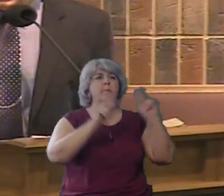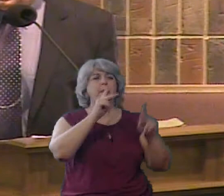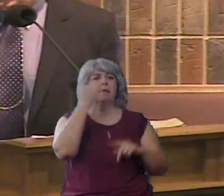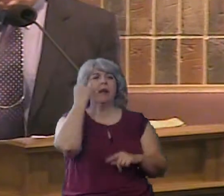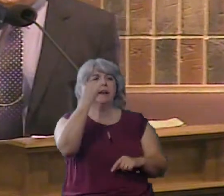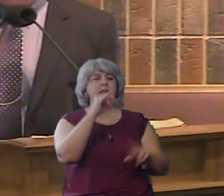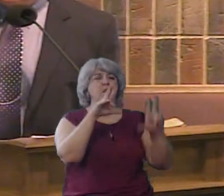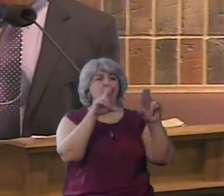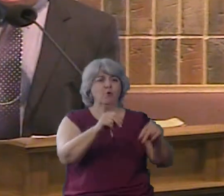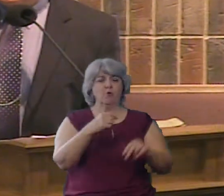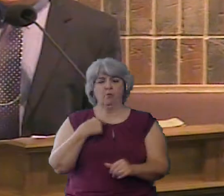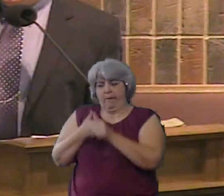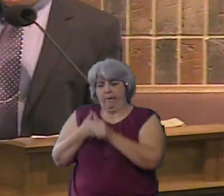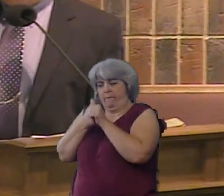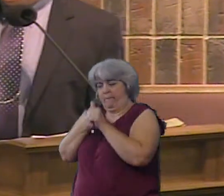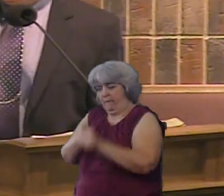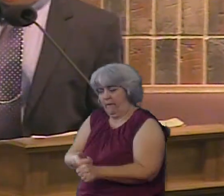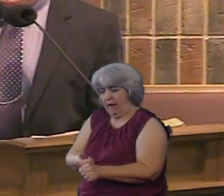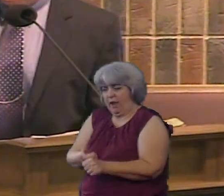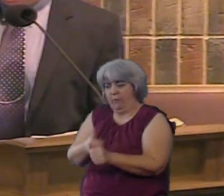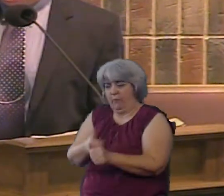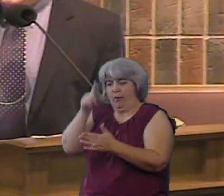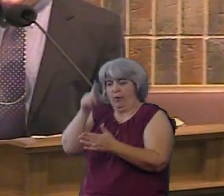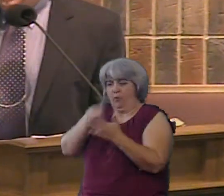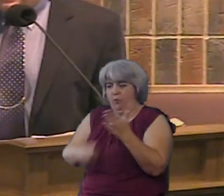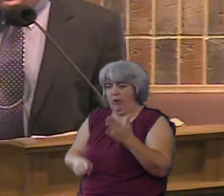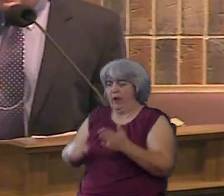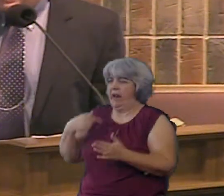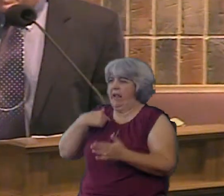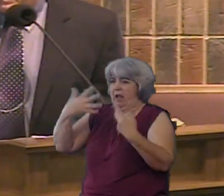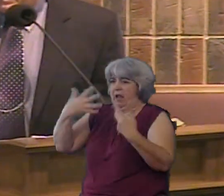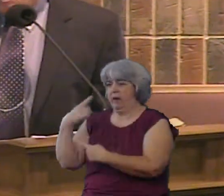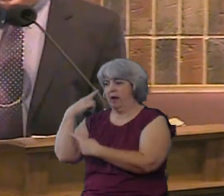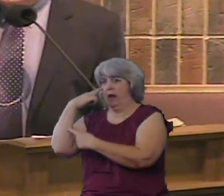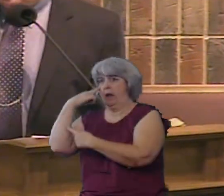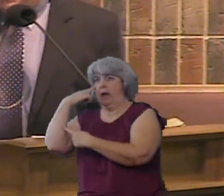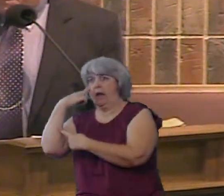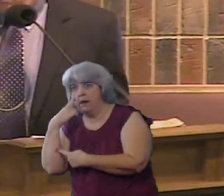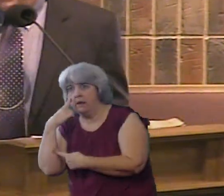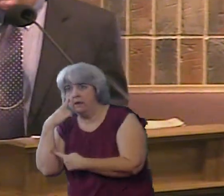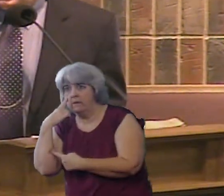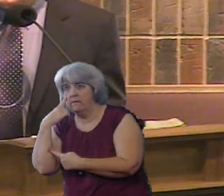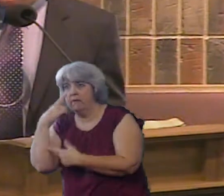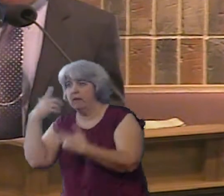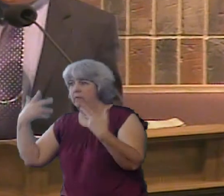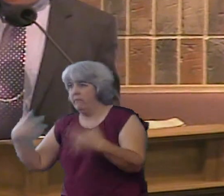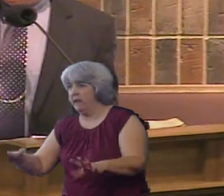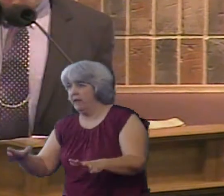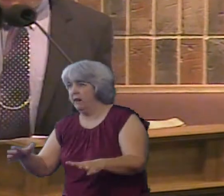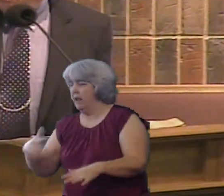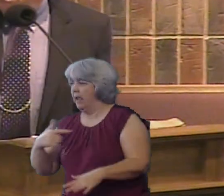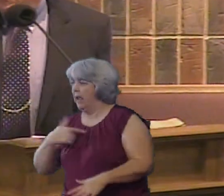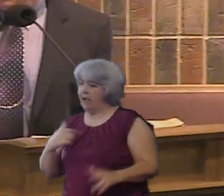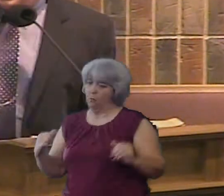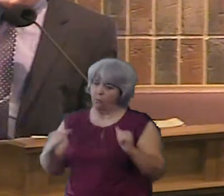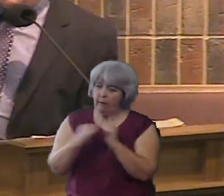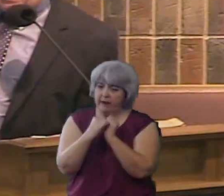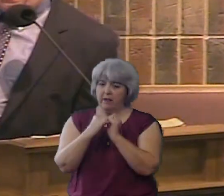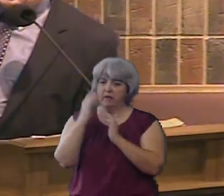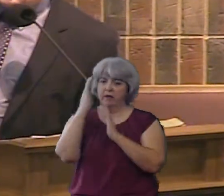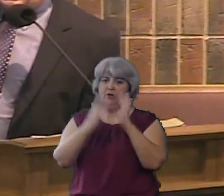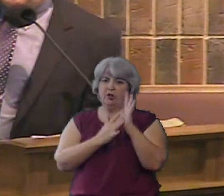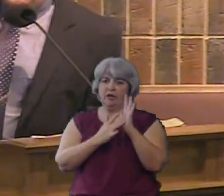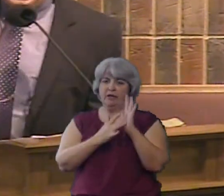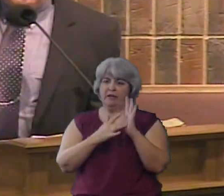and telling you of those things of which we were eyewitnesses. We were there with Jesus. We heard the voice of